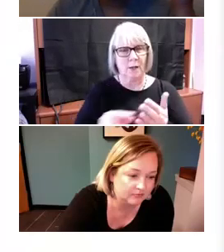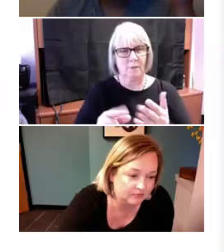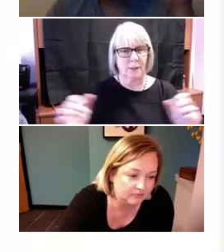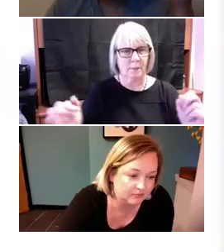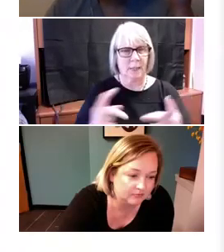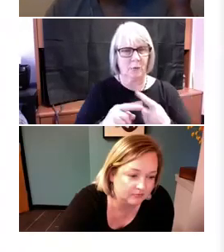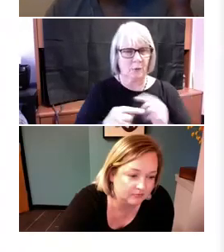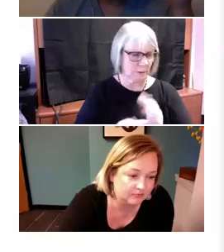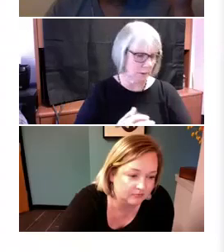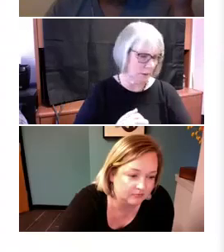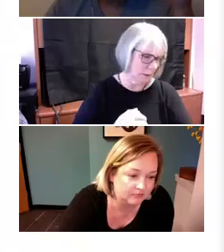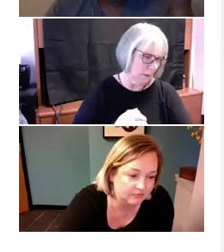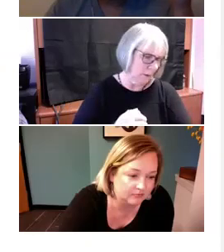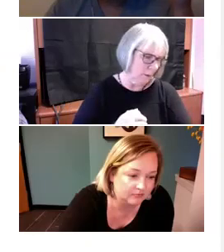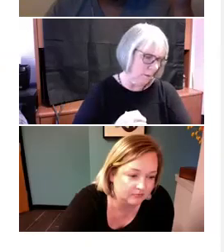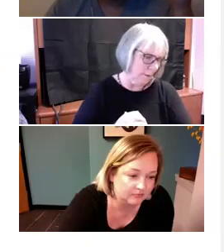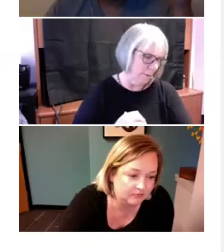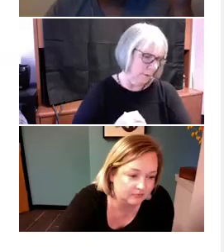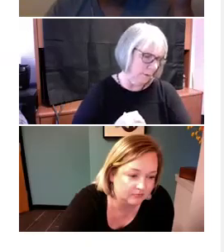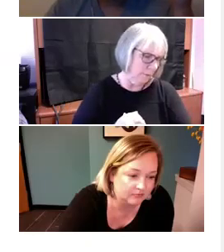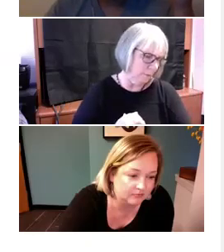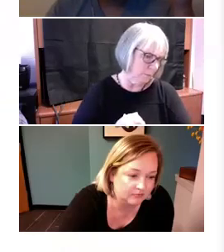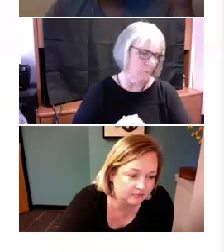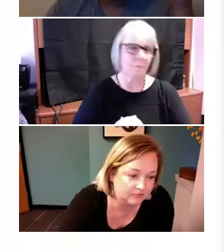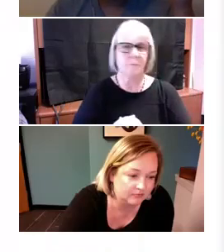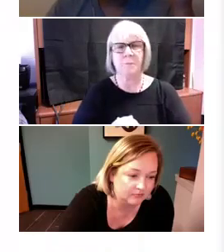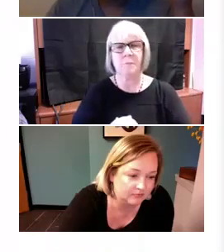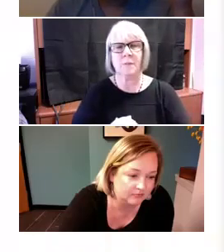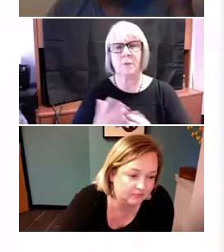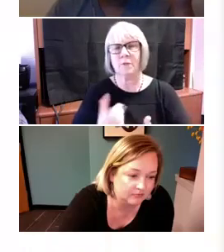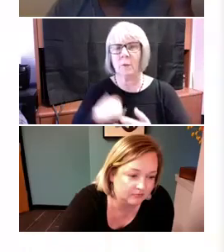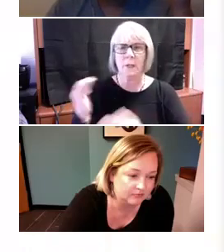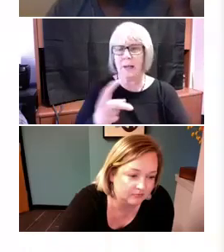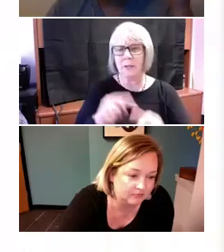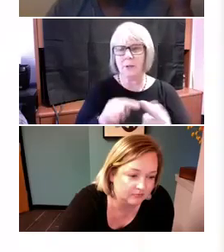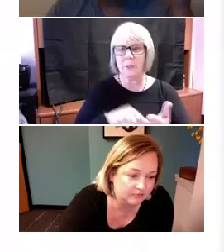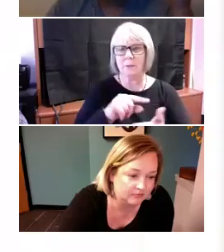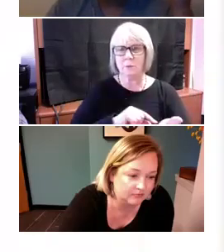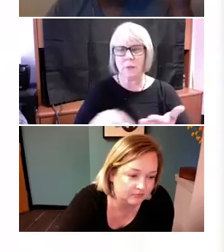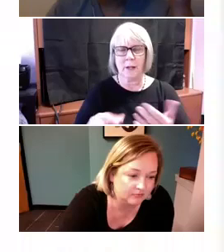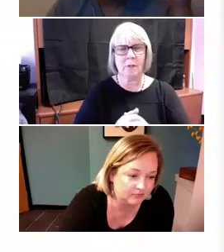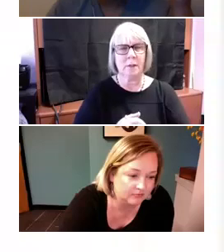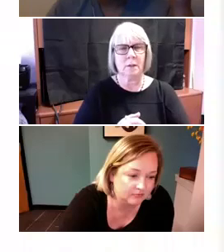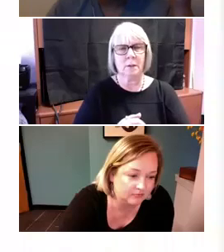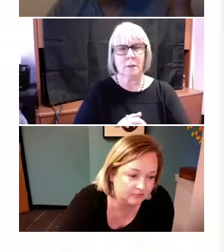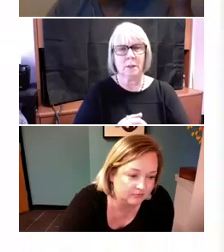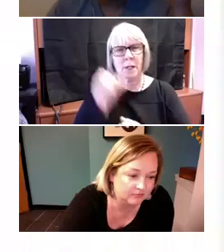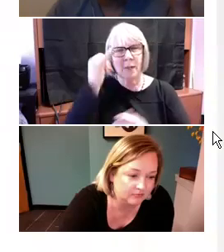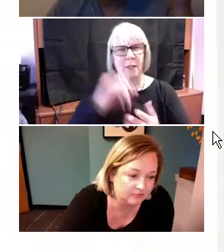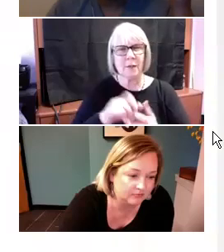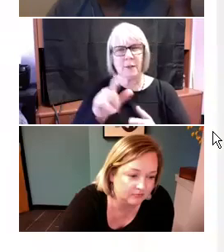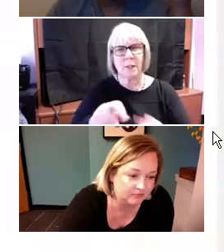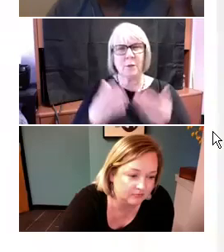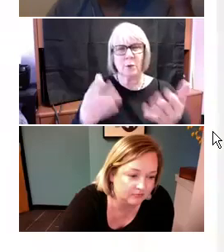1 second. So before we come back to this graph, so imagine that we need to represent this